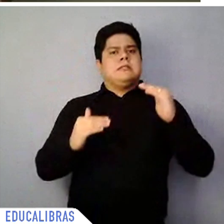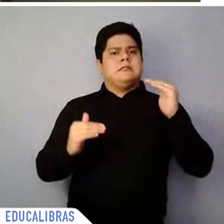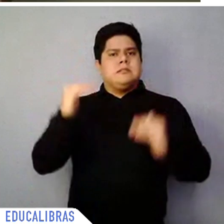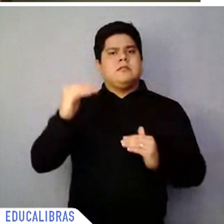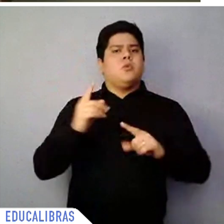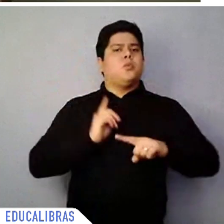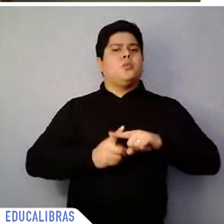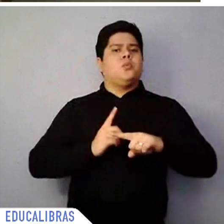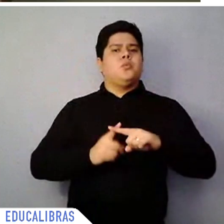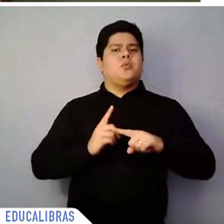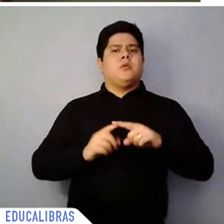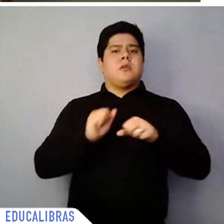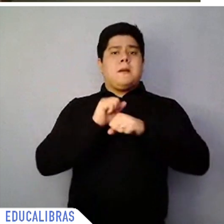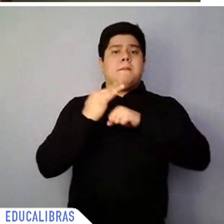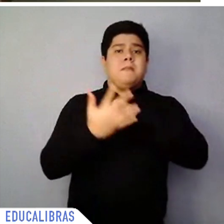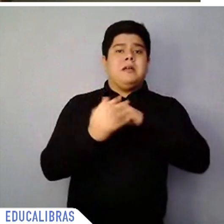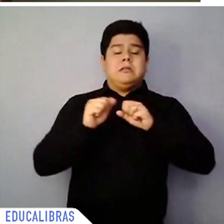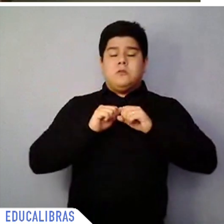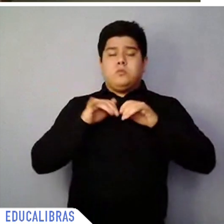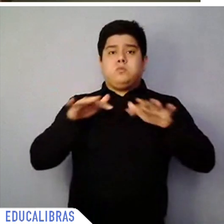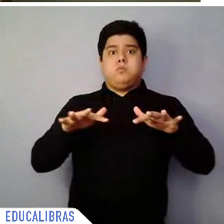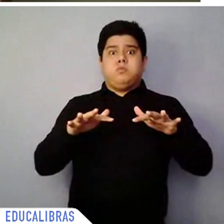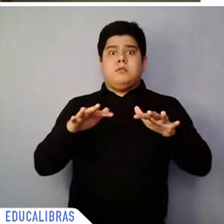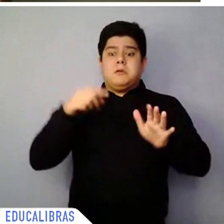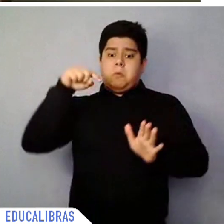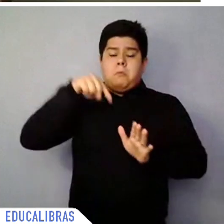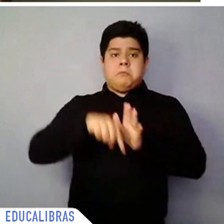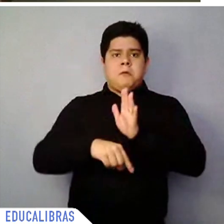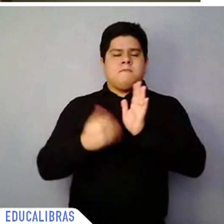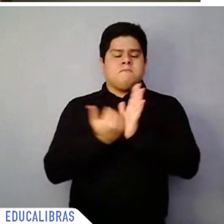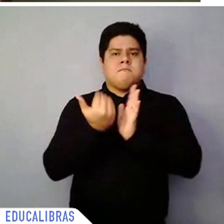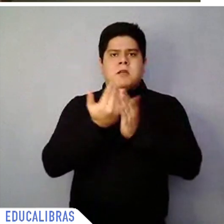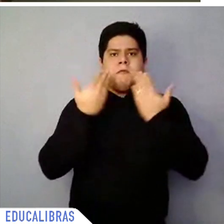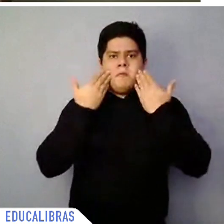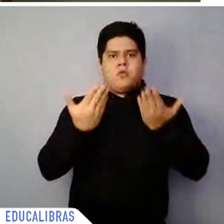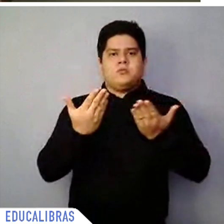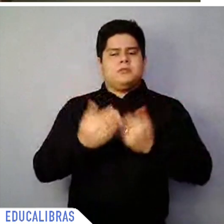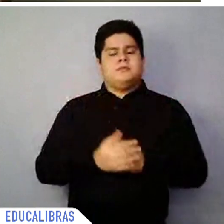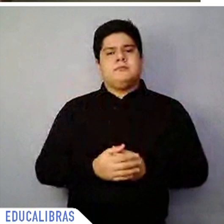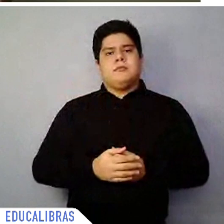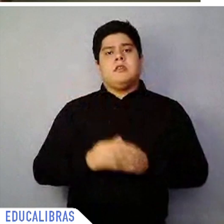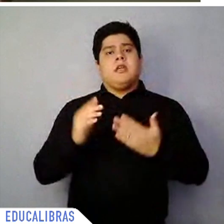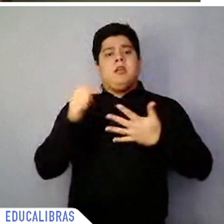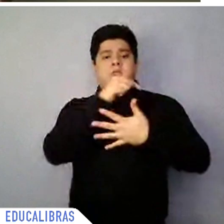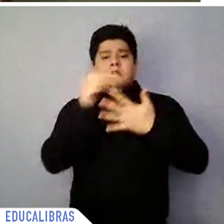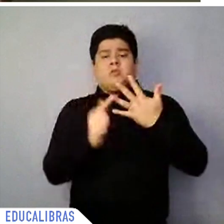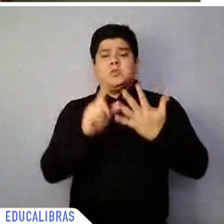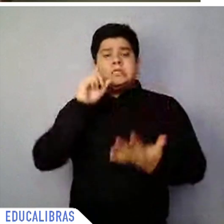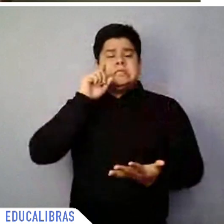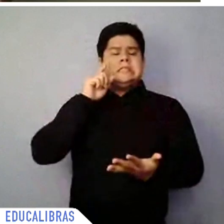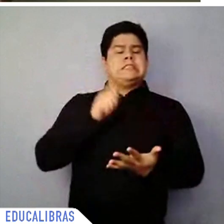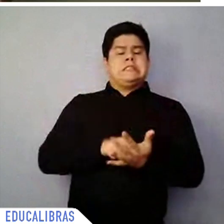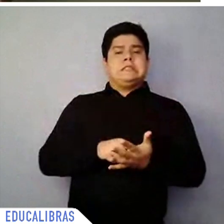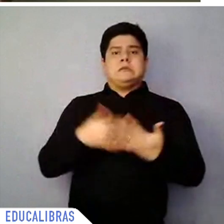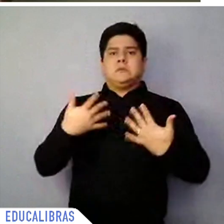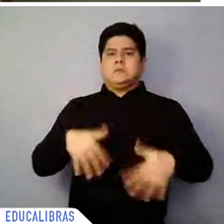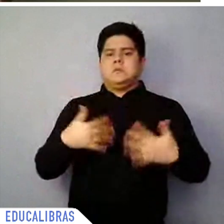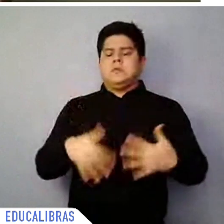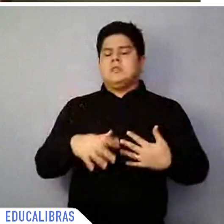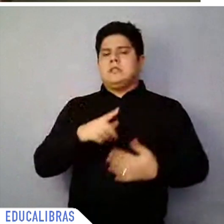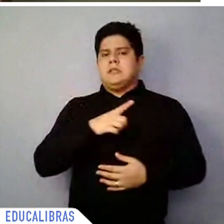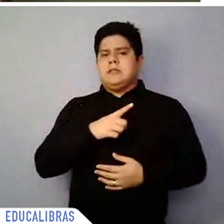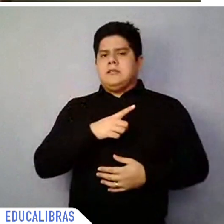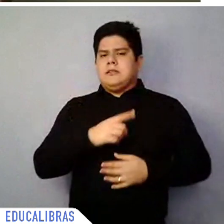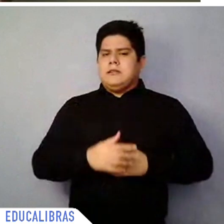health hospitals. The pandemics has deepened the problem. Some of the decisive questions that